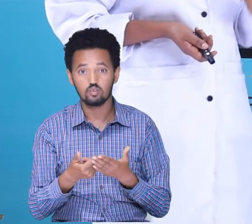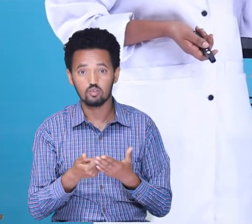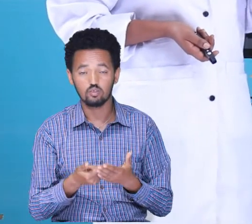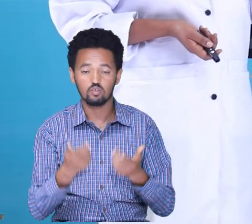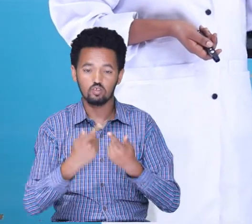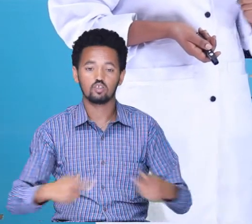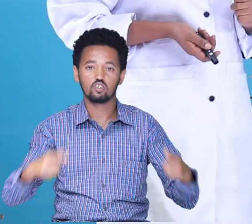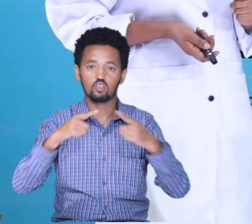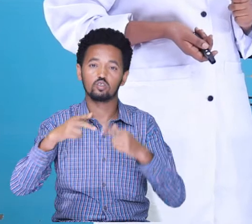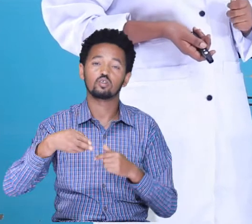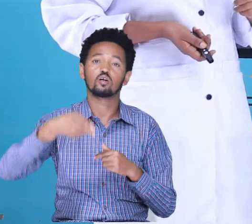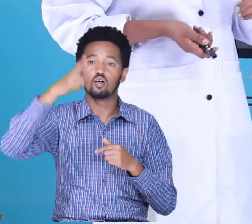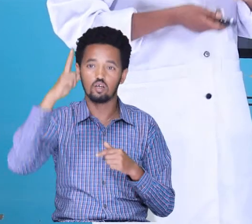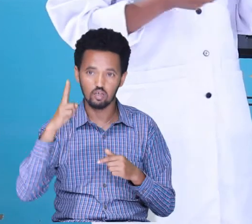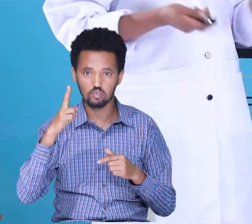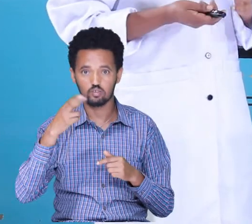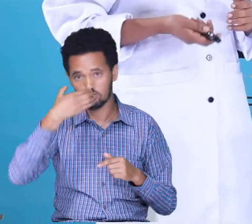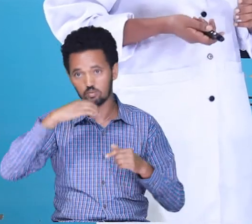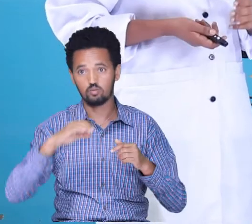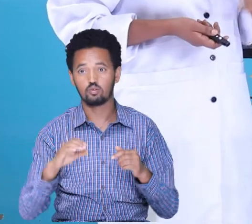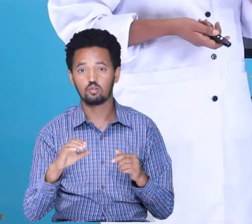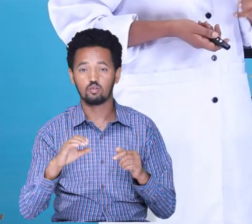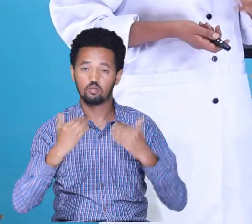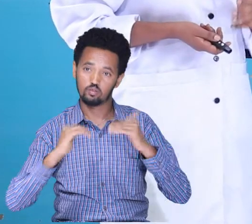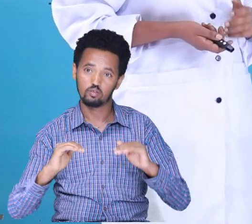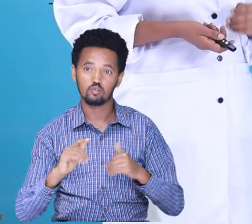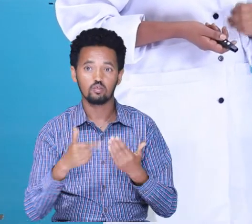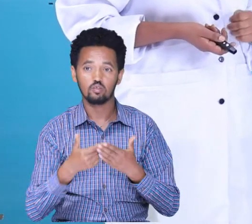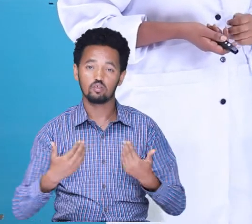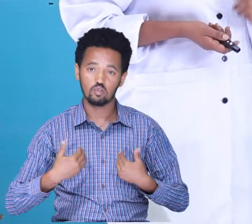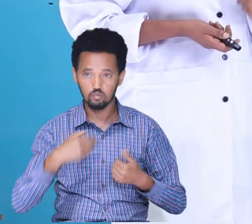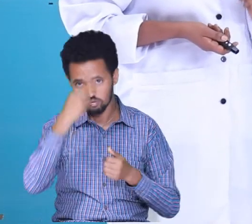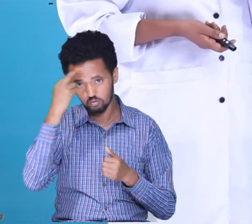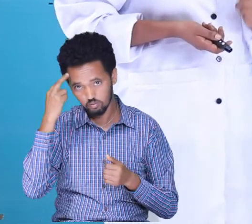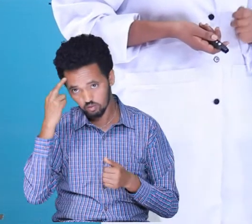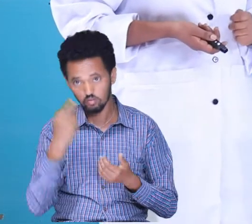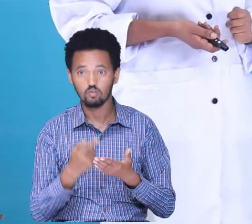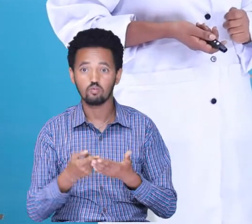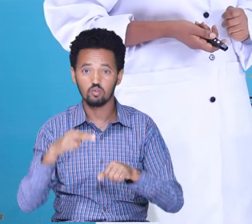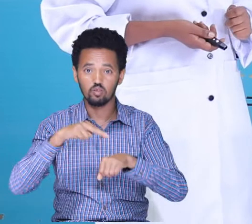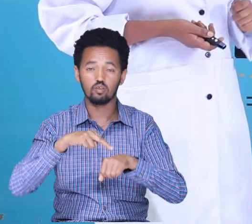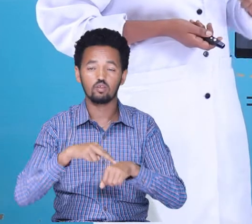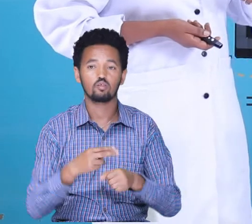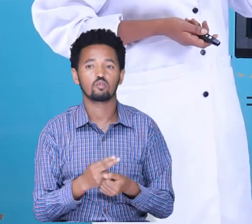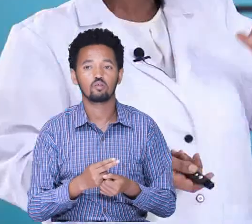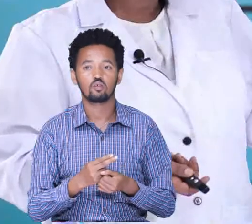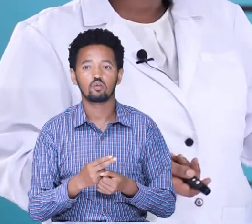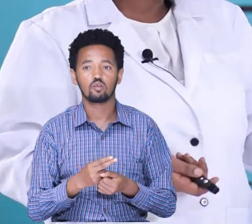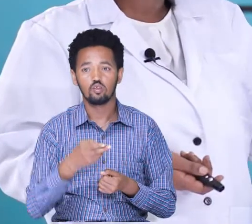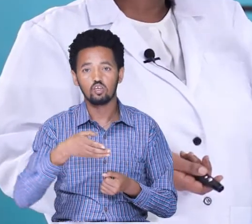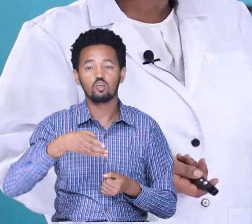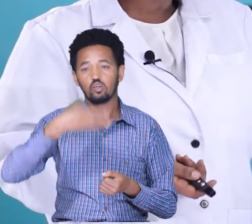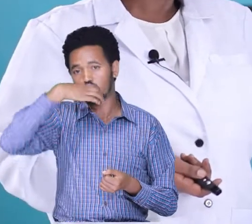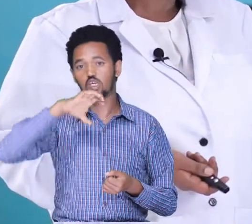is a high temperature. So convectional type of rainfall is formed because of intense heat. The